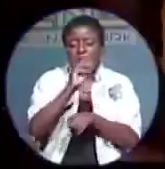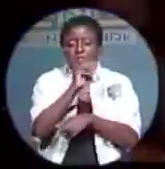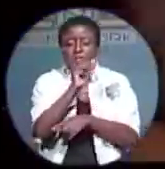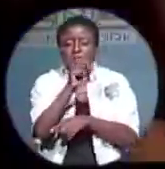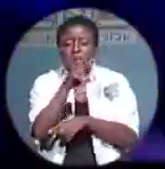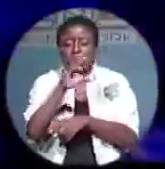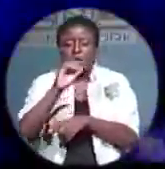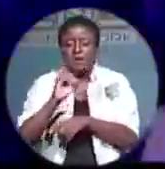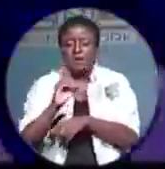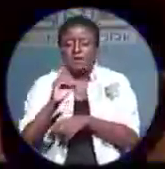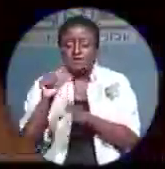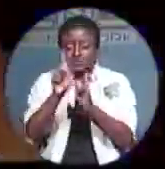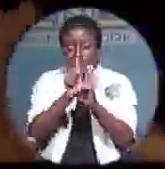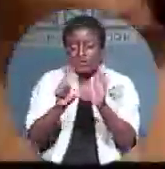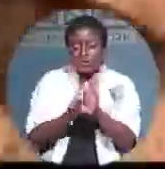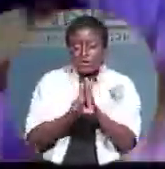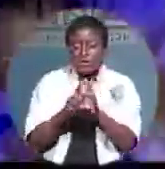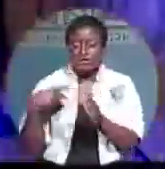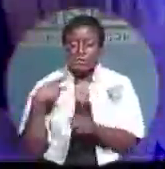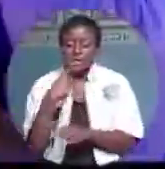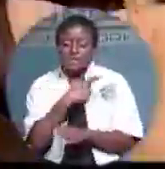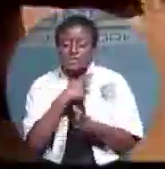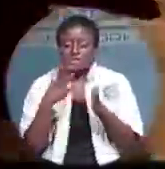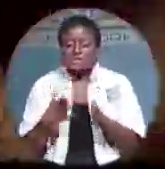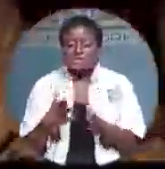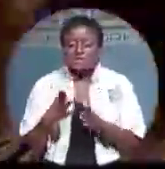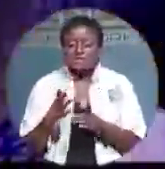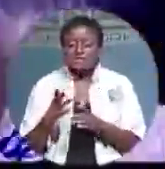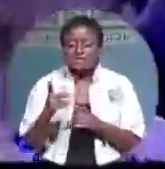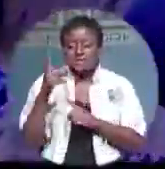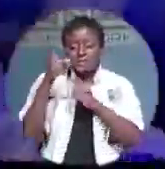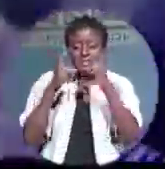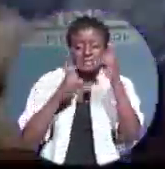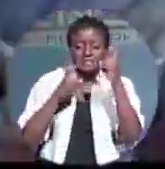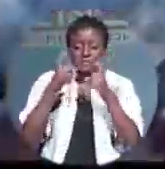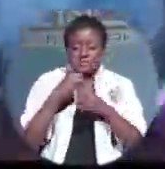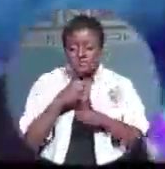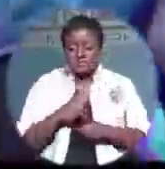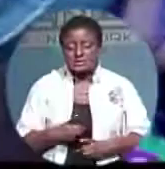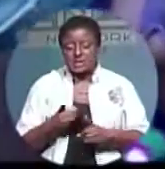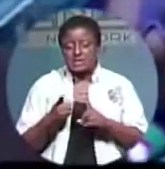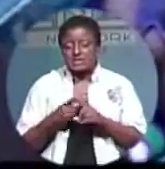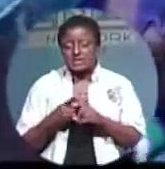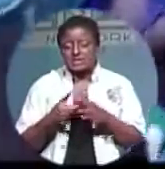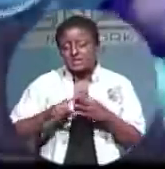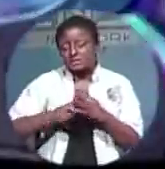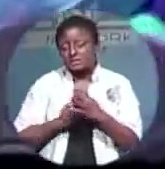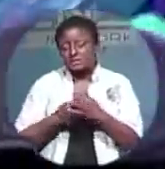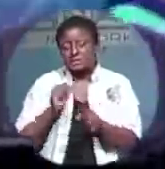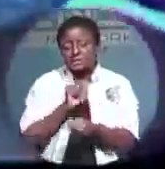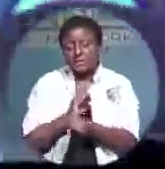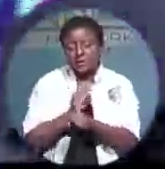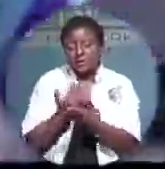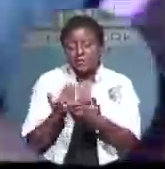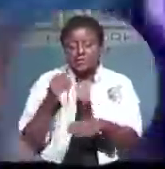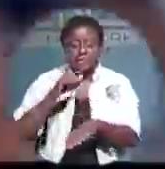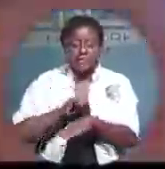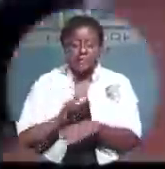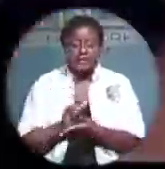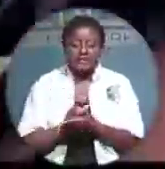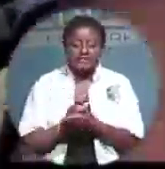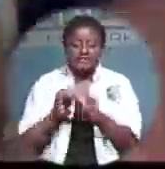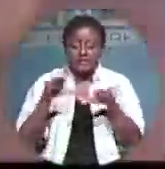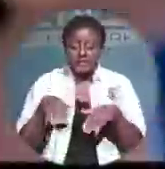legislation. Parliamentarians have expressed their desire to get down to work. But before that can happen, Parliamentary Clerk